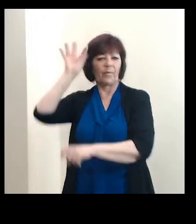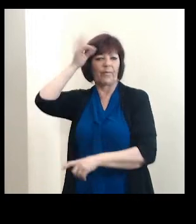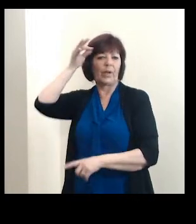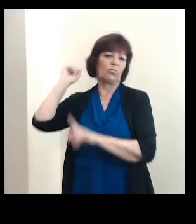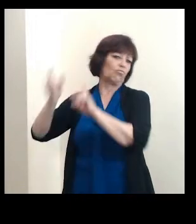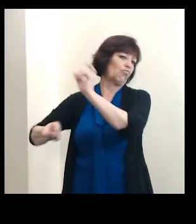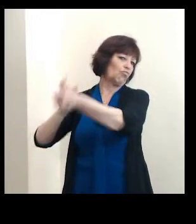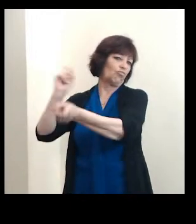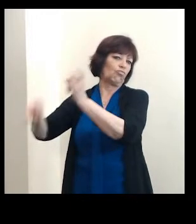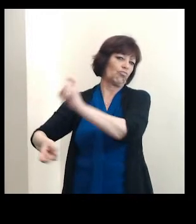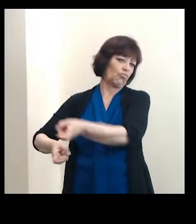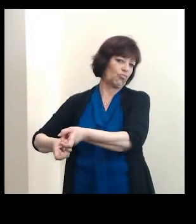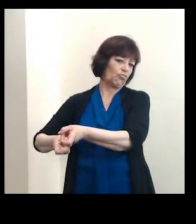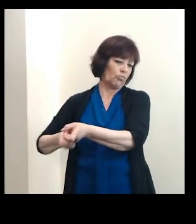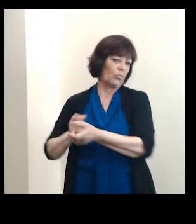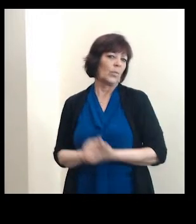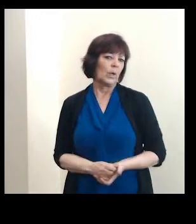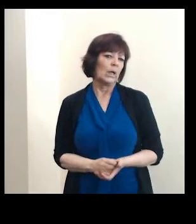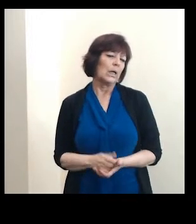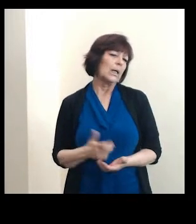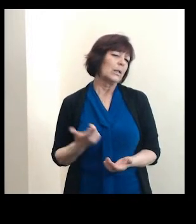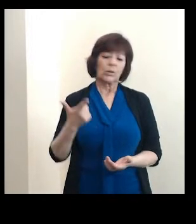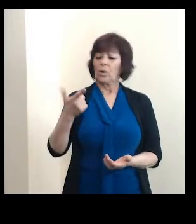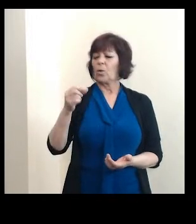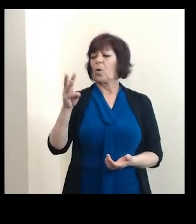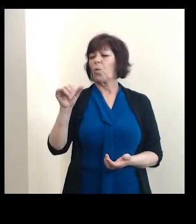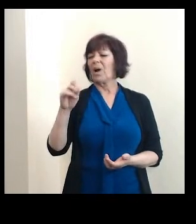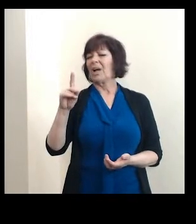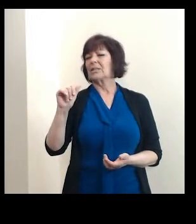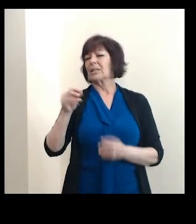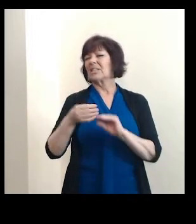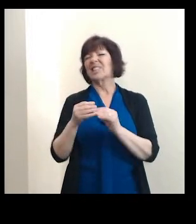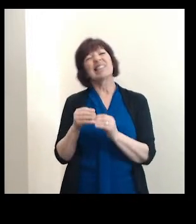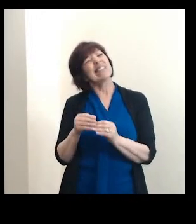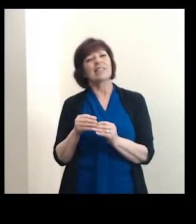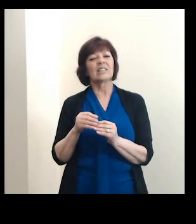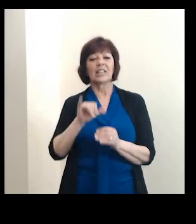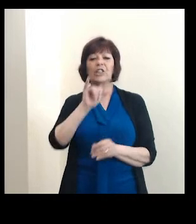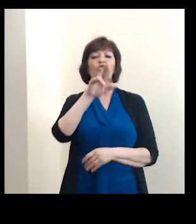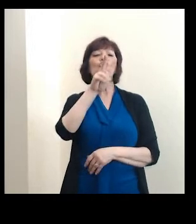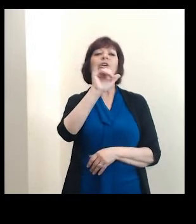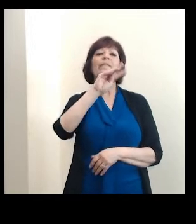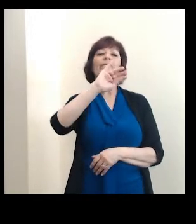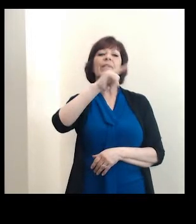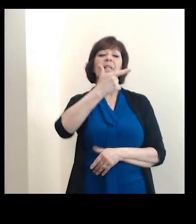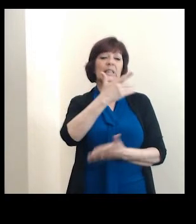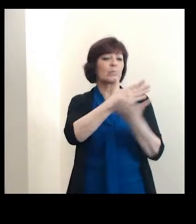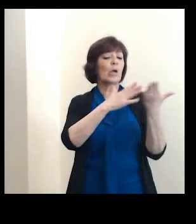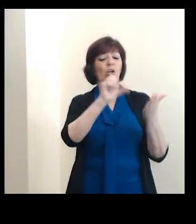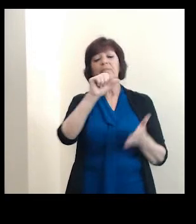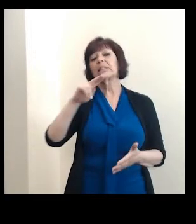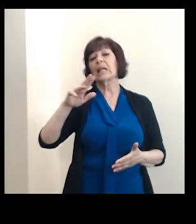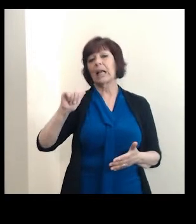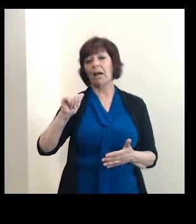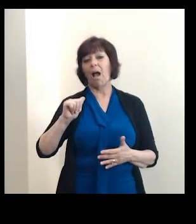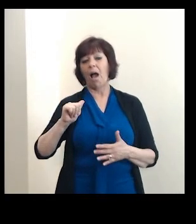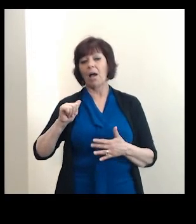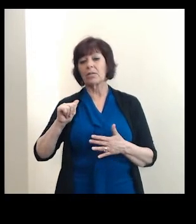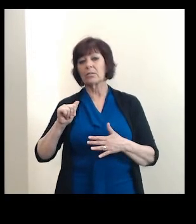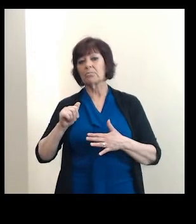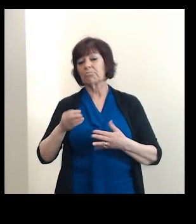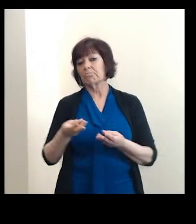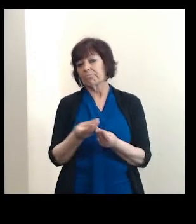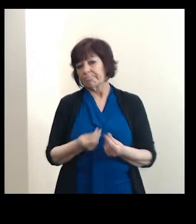government. So the Gowanda number is a little off, and Irving, of course, is part of the Seneca Nation as well. Irving actually is